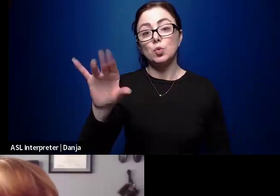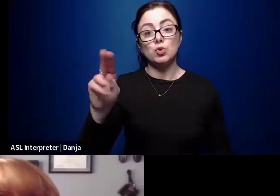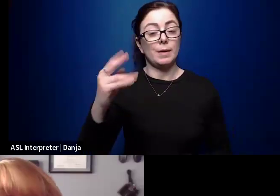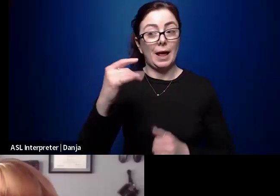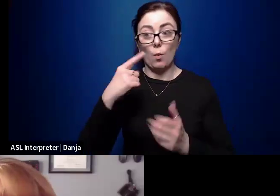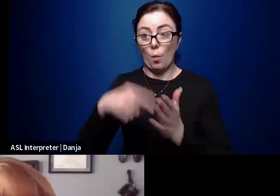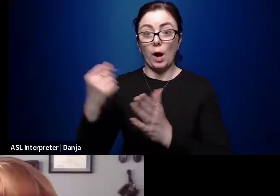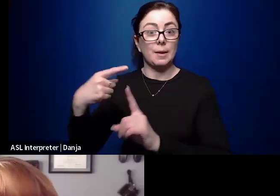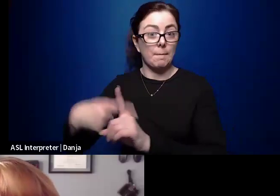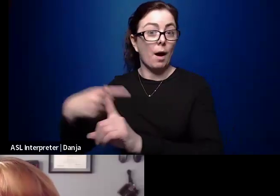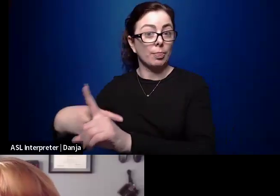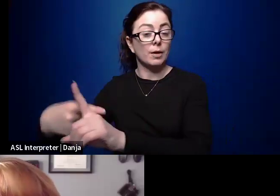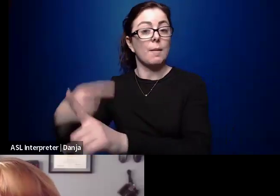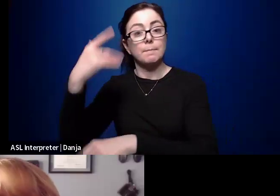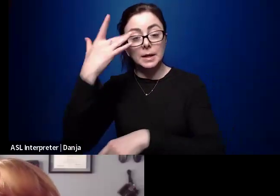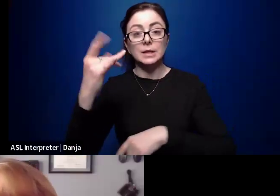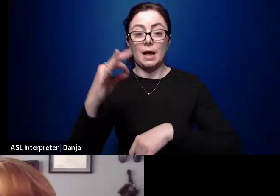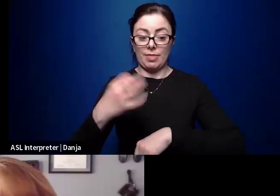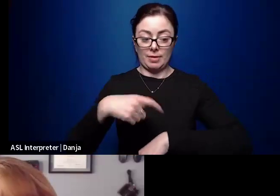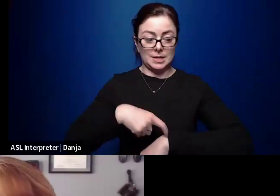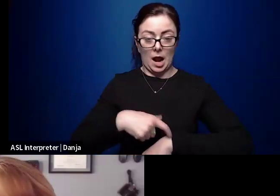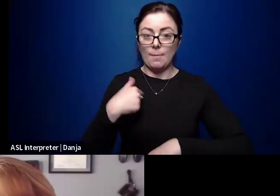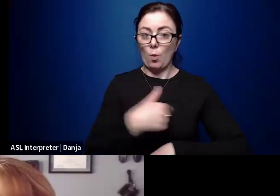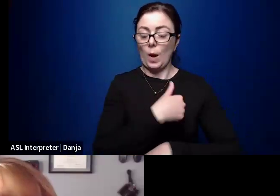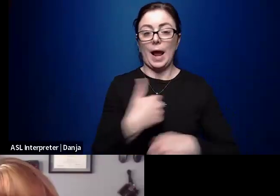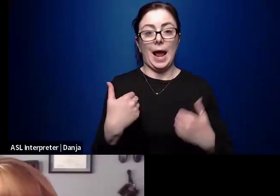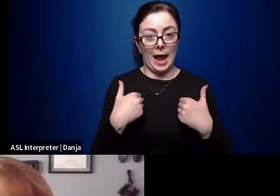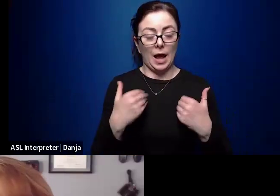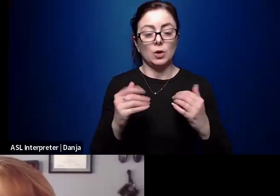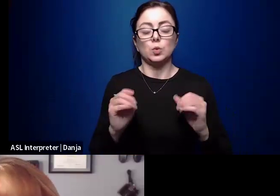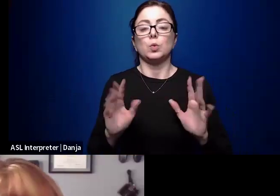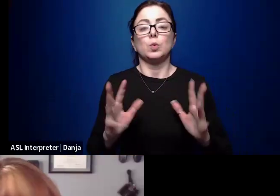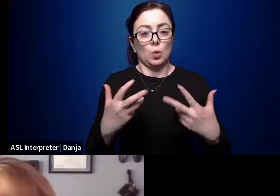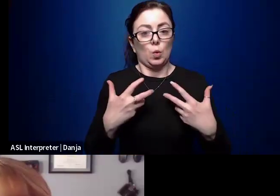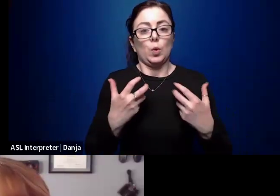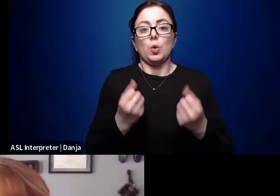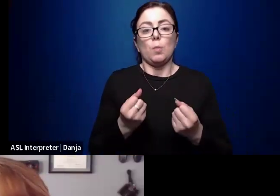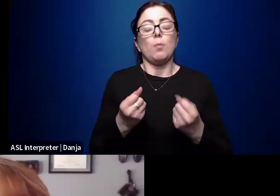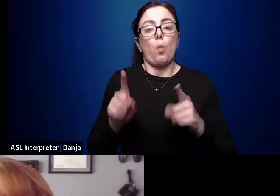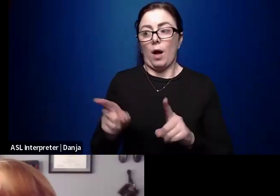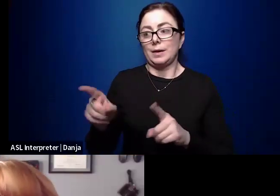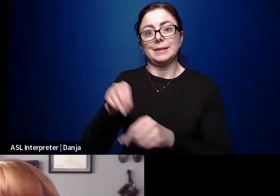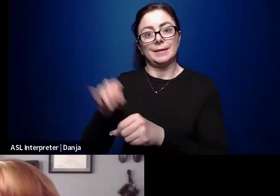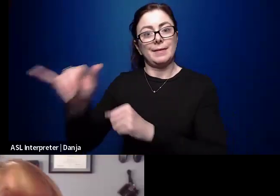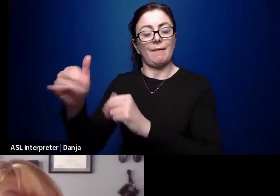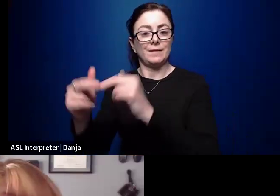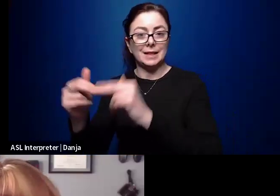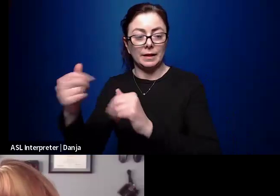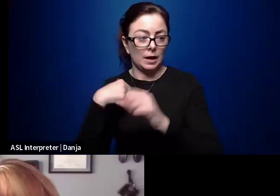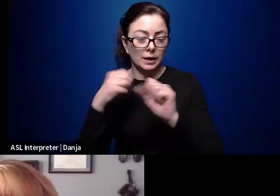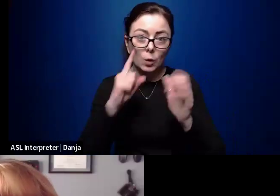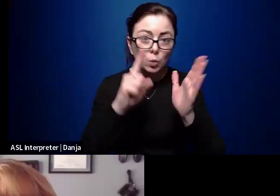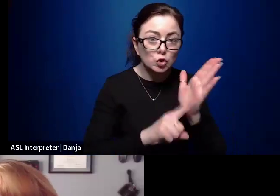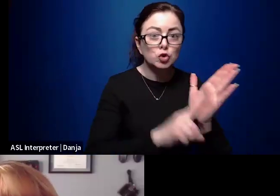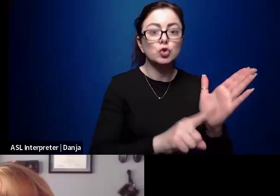had to recoup while he was in the facility, and the time I had to research and just get better as a